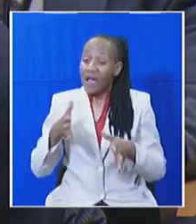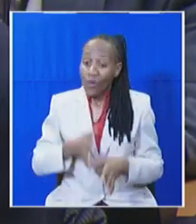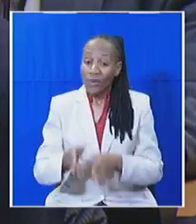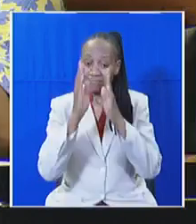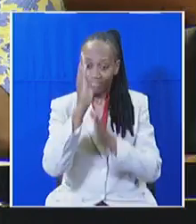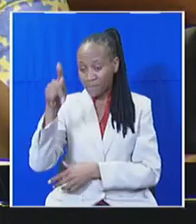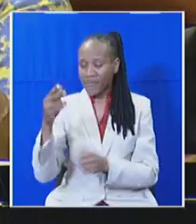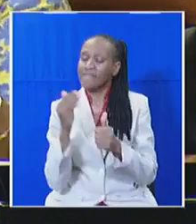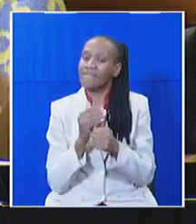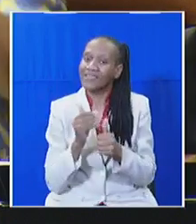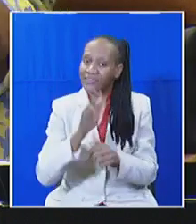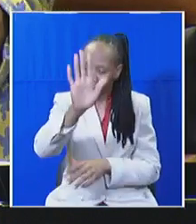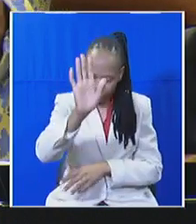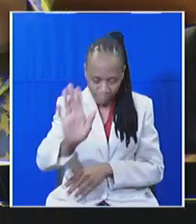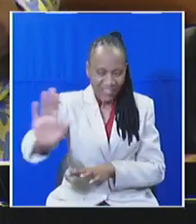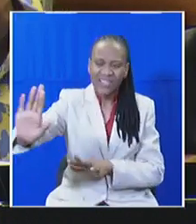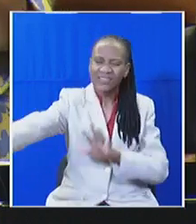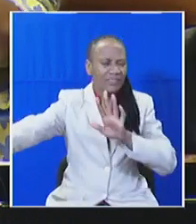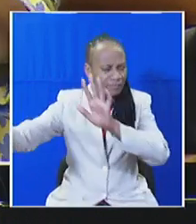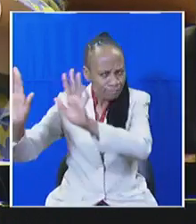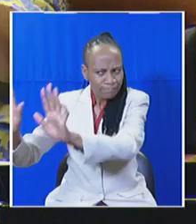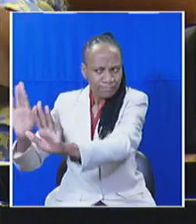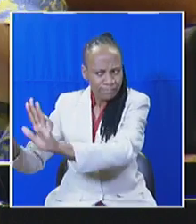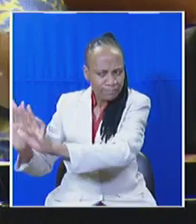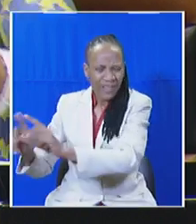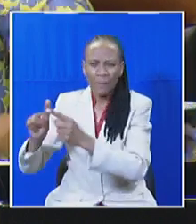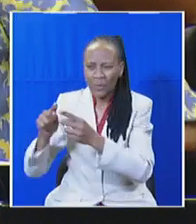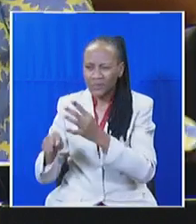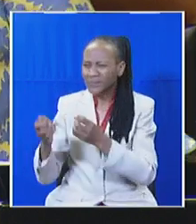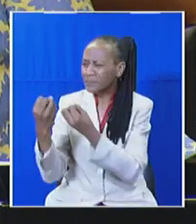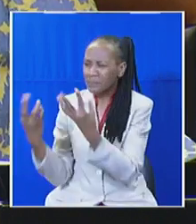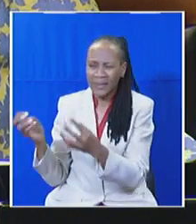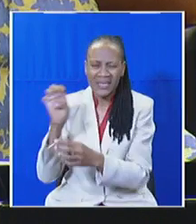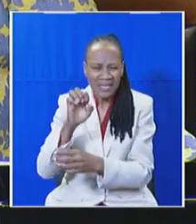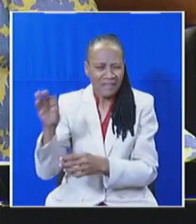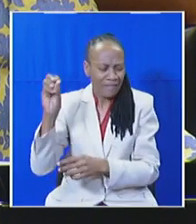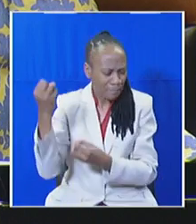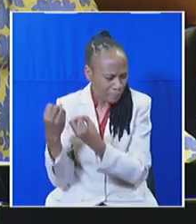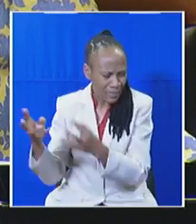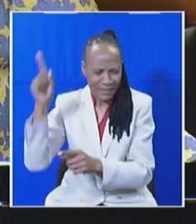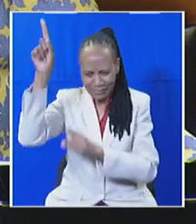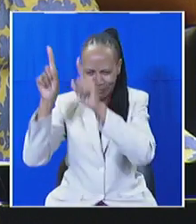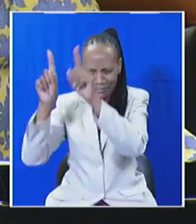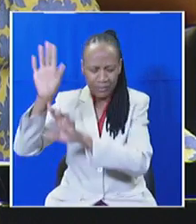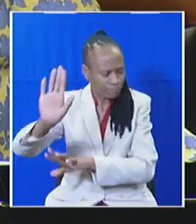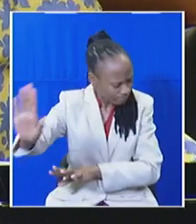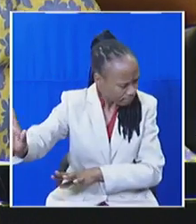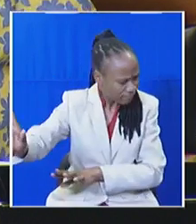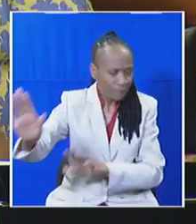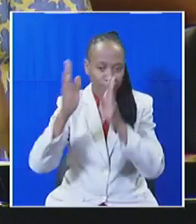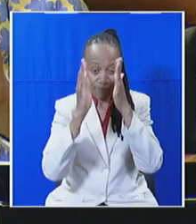first to no, there are other points of order there in the If we EFF. continue, we are in danger, Honorable